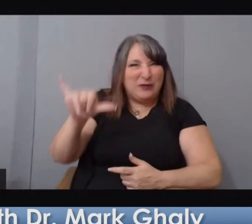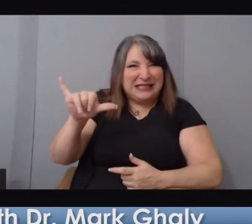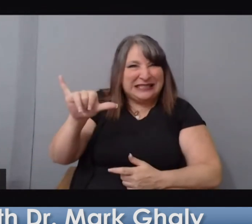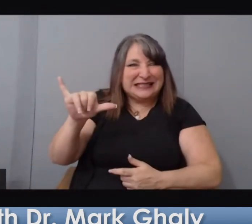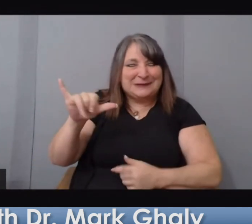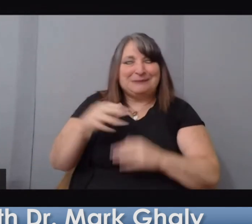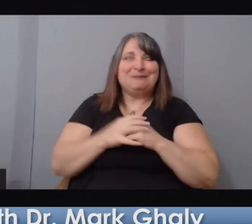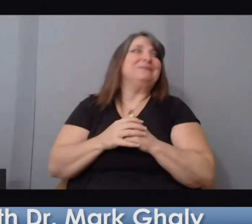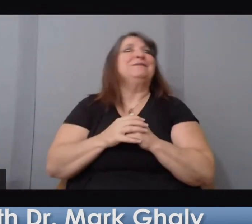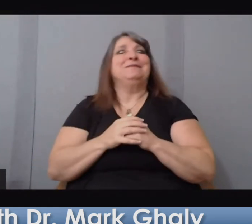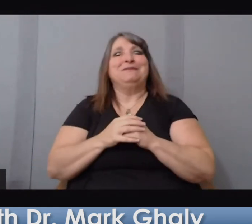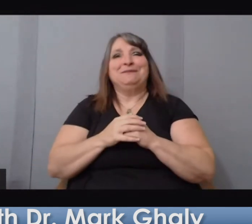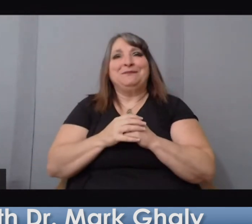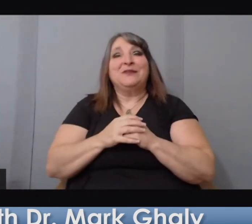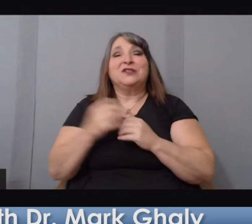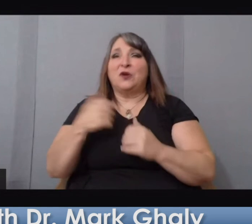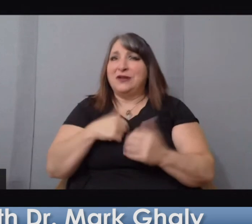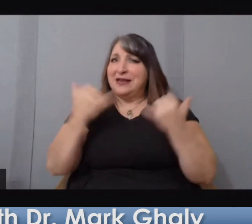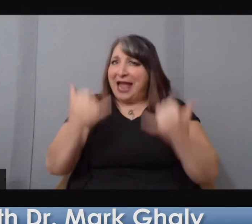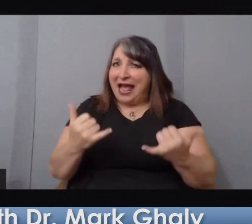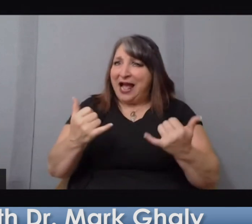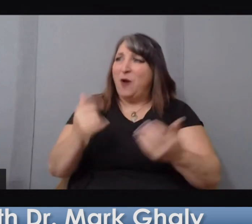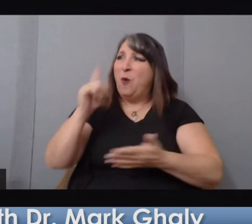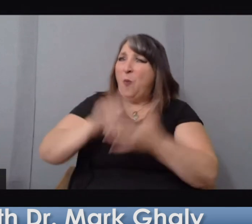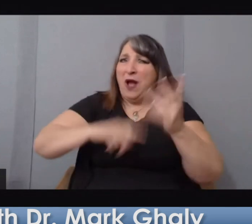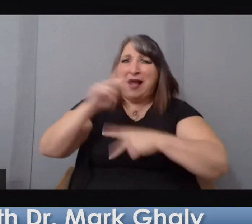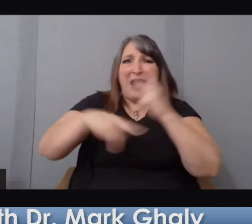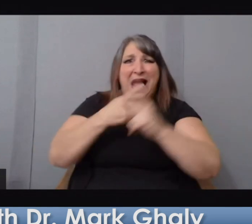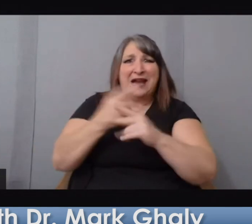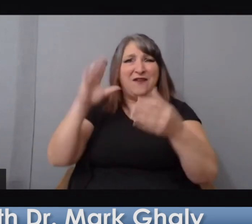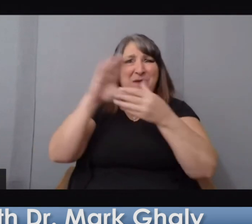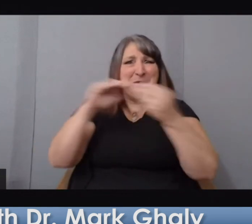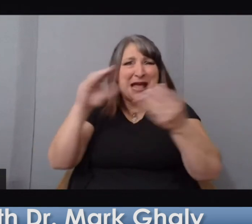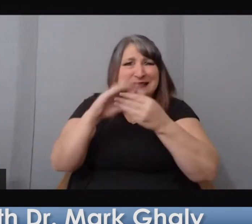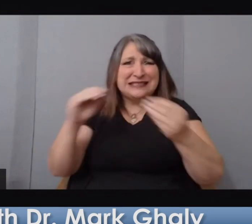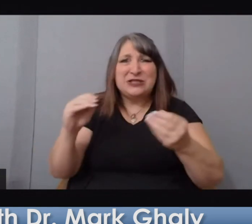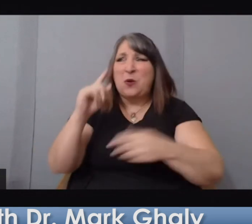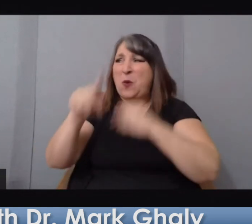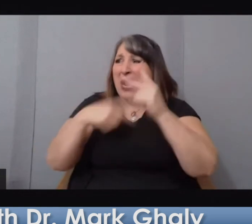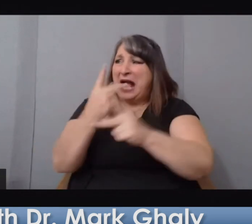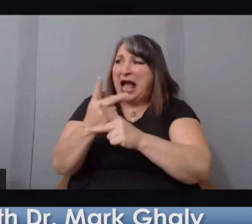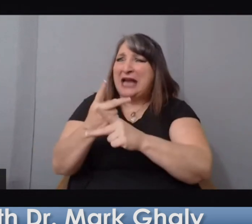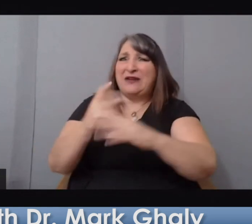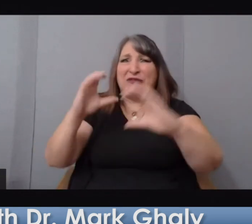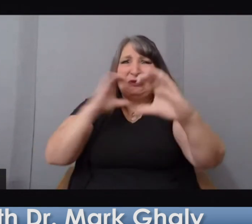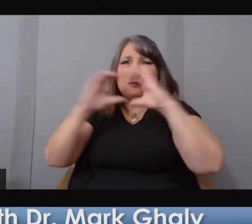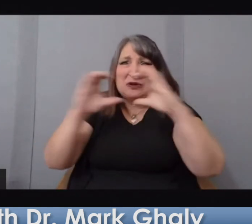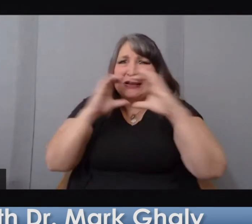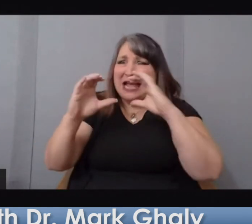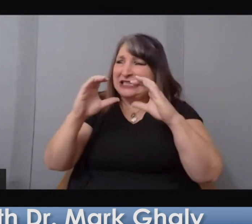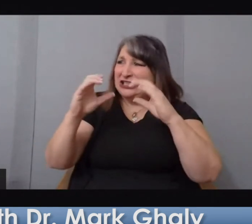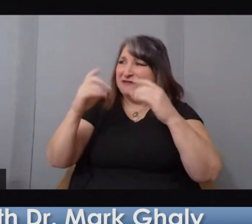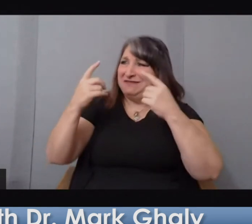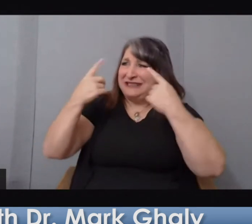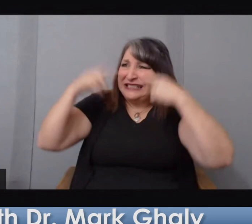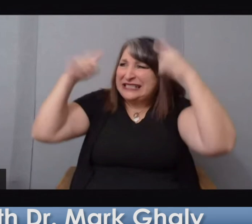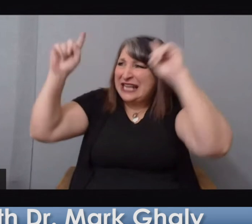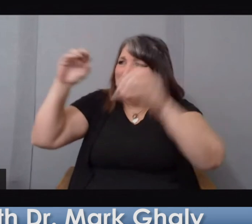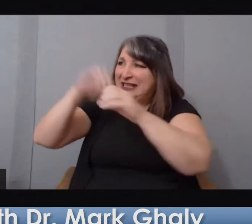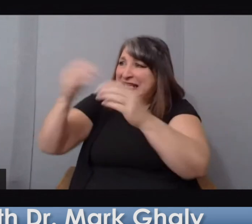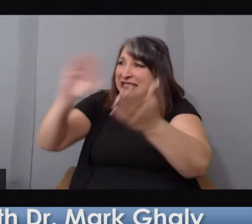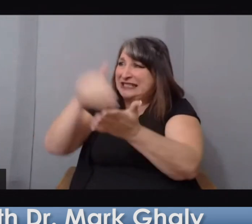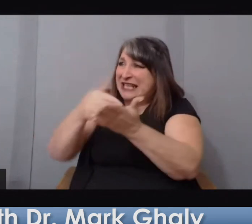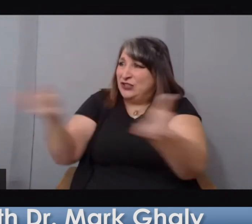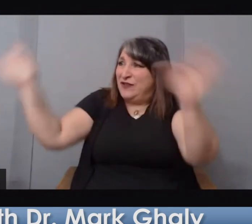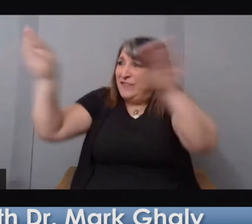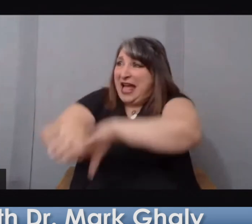ability and thoughtfulness around what sort of messaging and communication tools work in the Central Valley, different than, let's say, other parts,